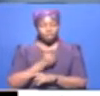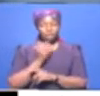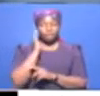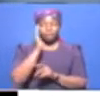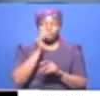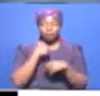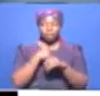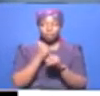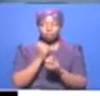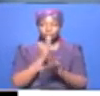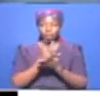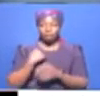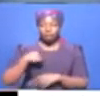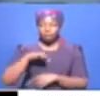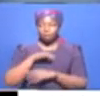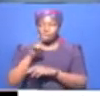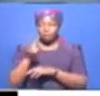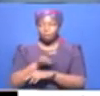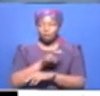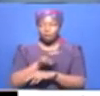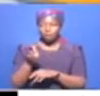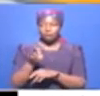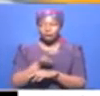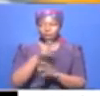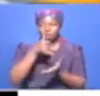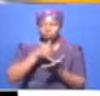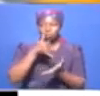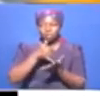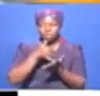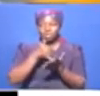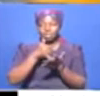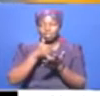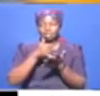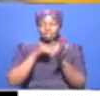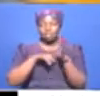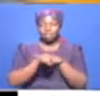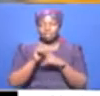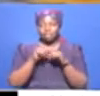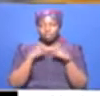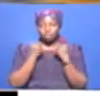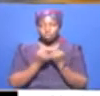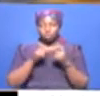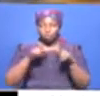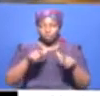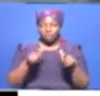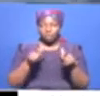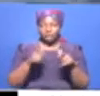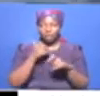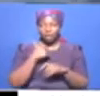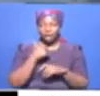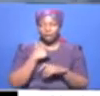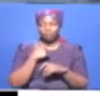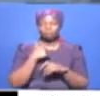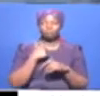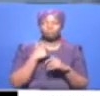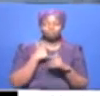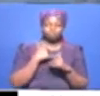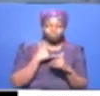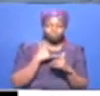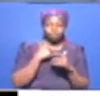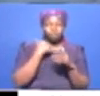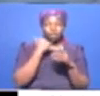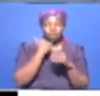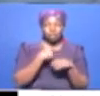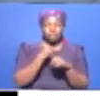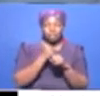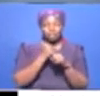we monitor, including and mainly our social media. We have reactivated our Nyumbakumi, the community